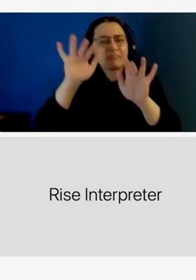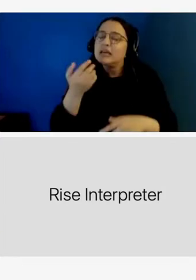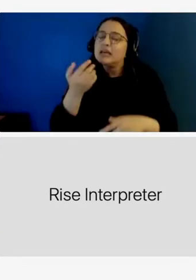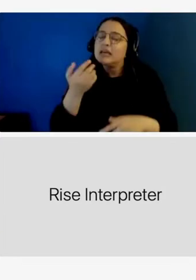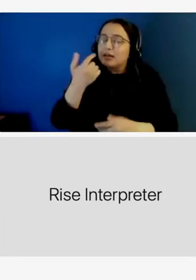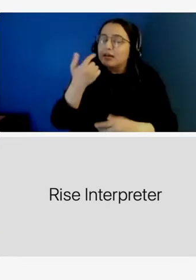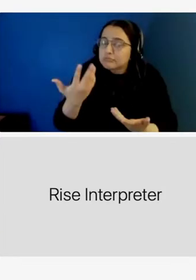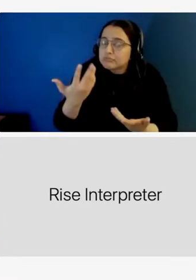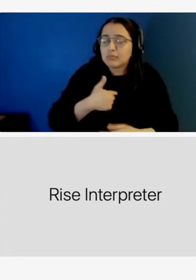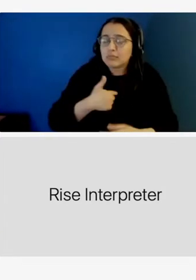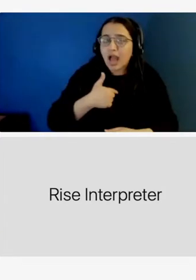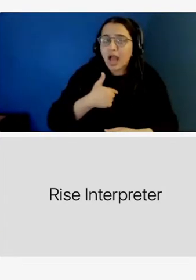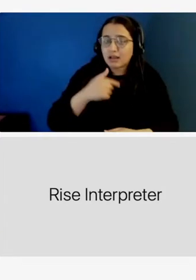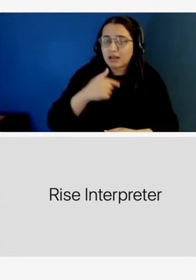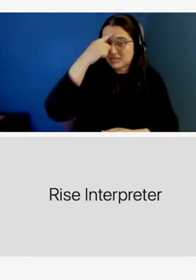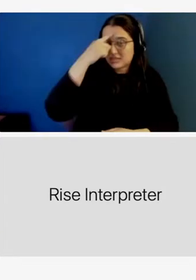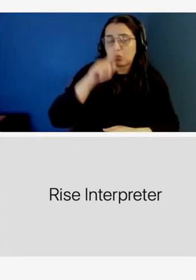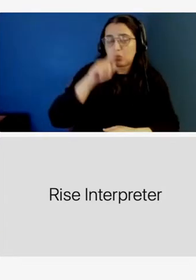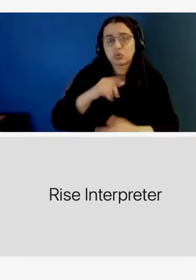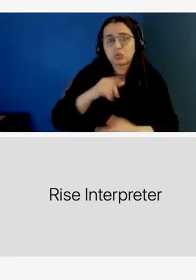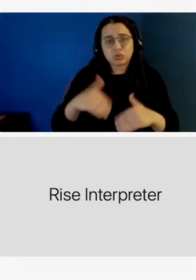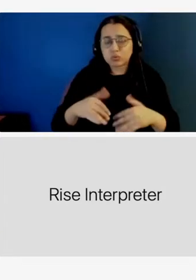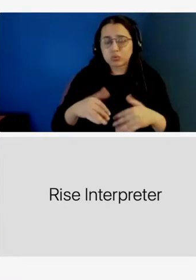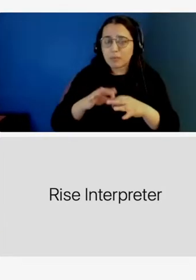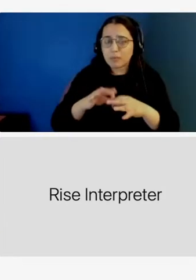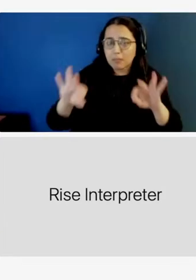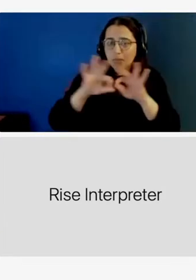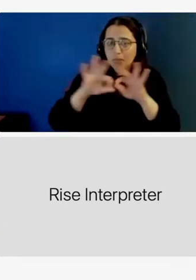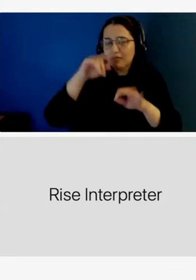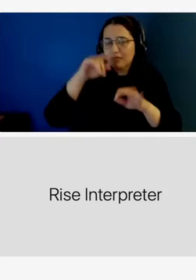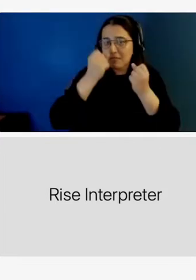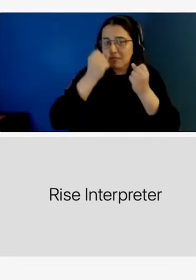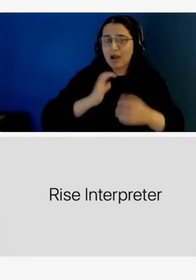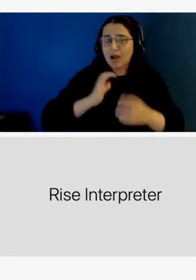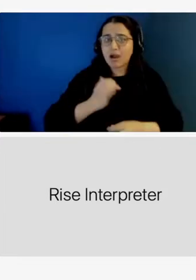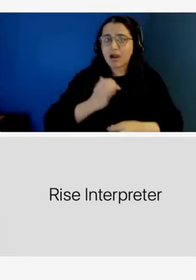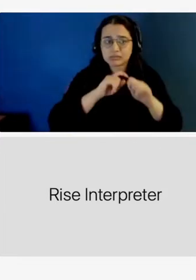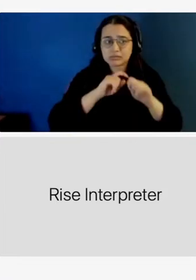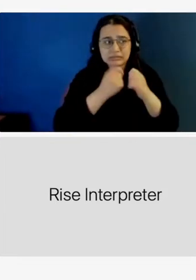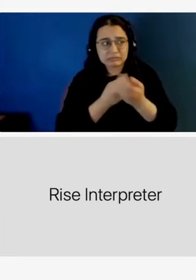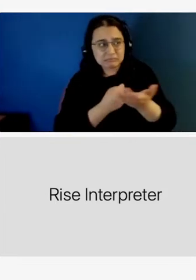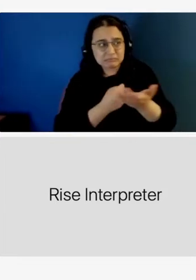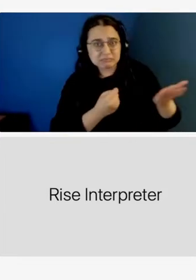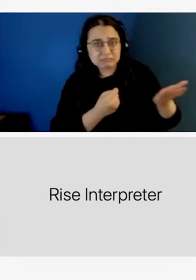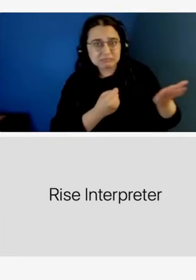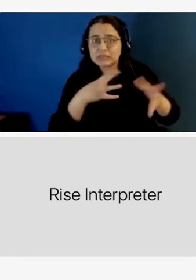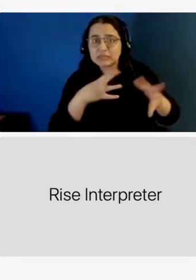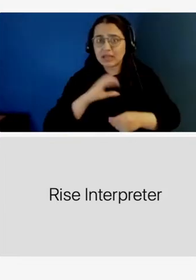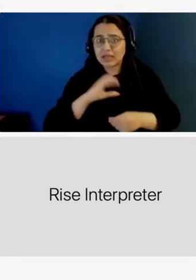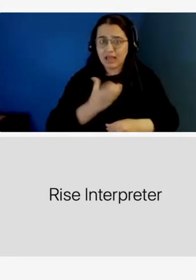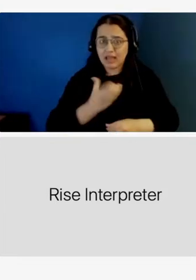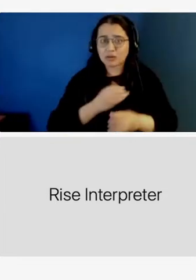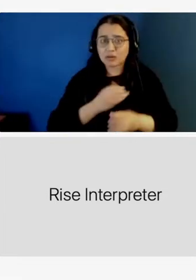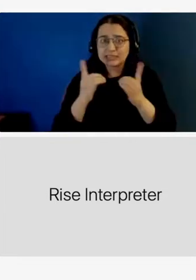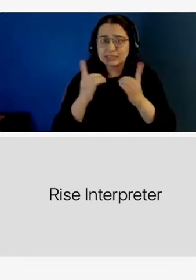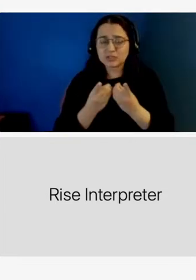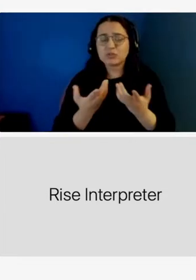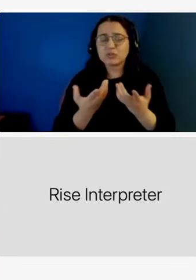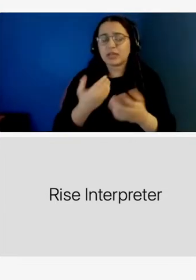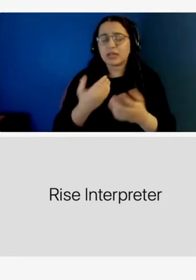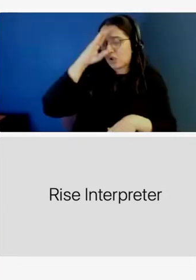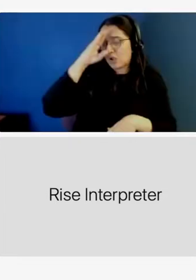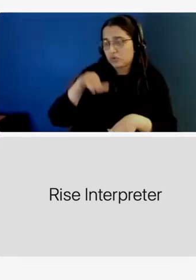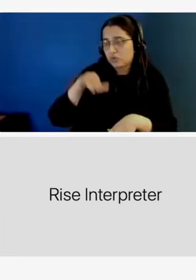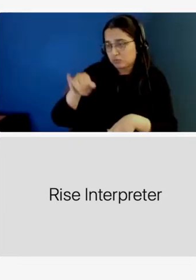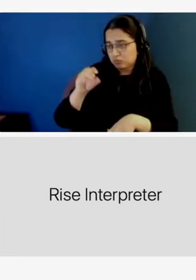many of the teams that we have in our district. You know, I know, like, Joda, your department, you